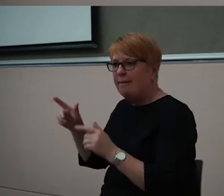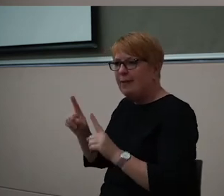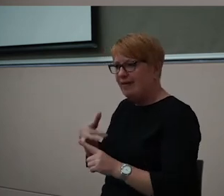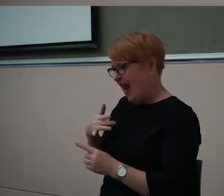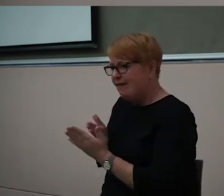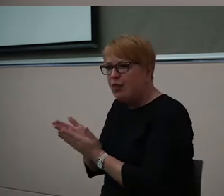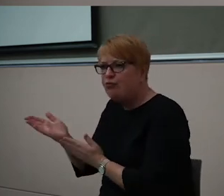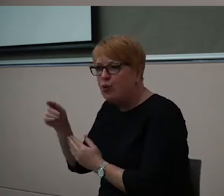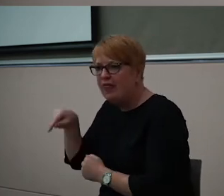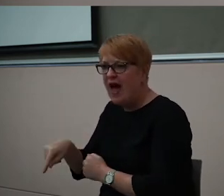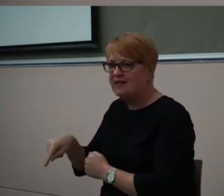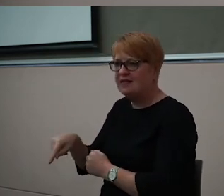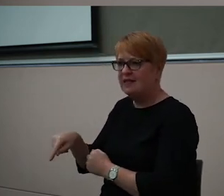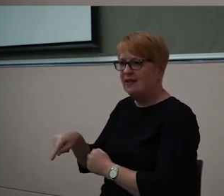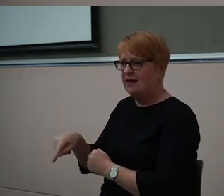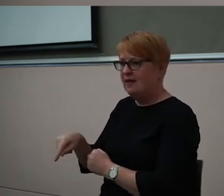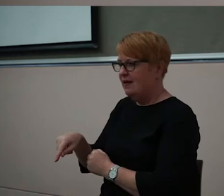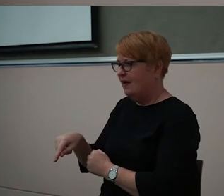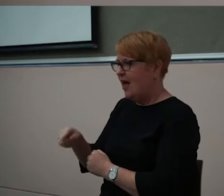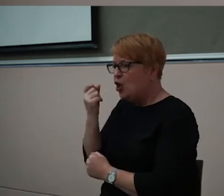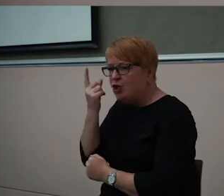state welfare or like